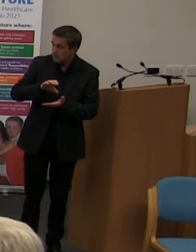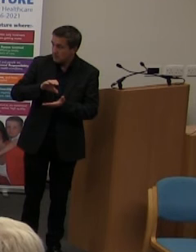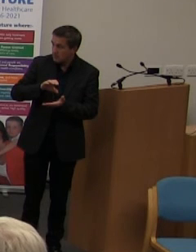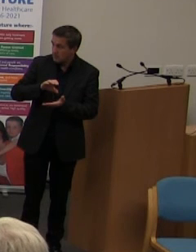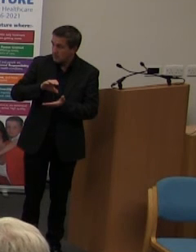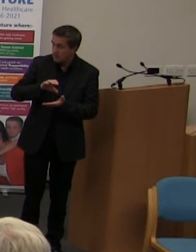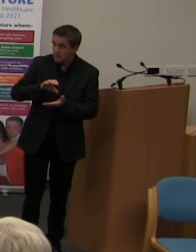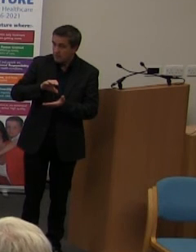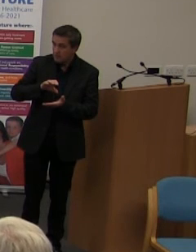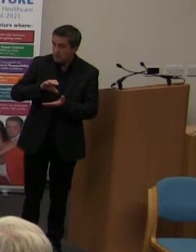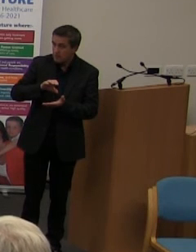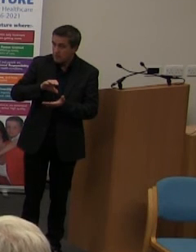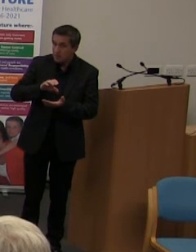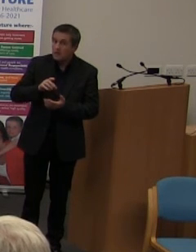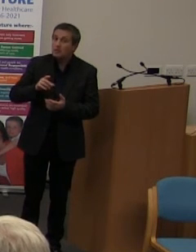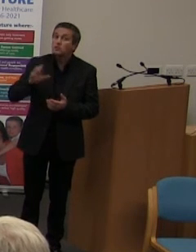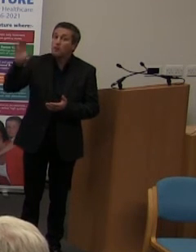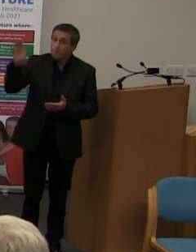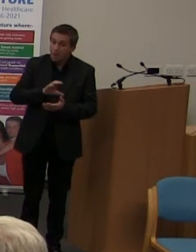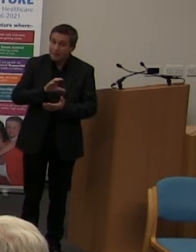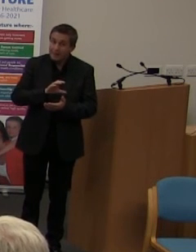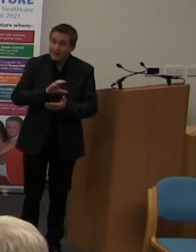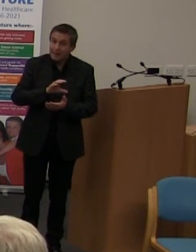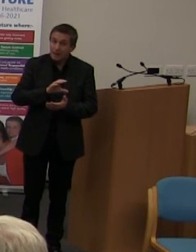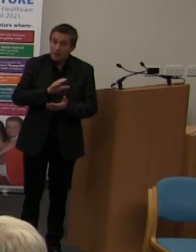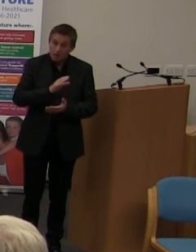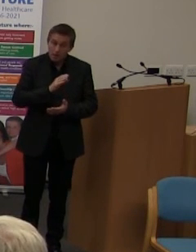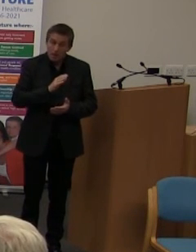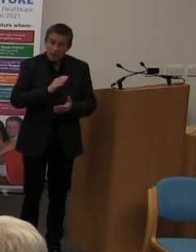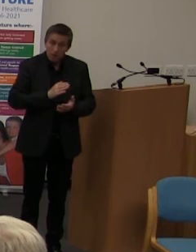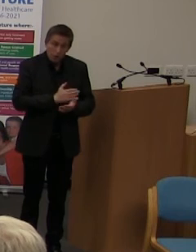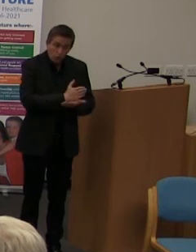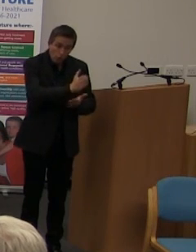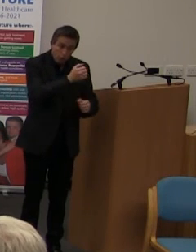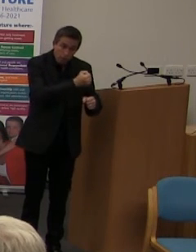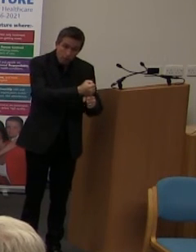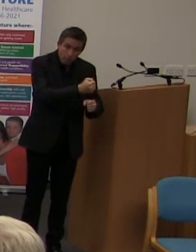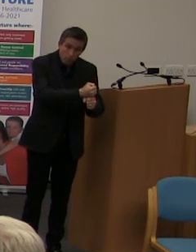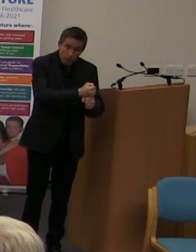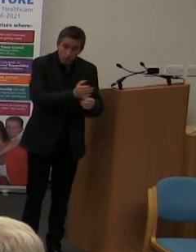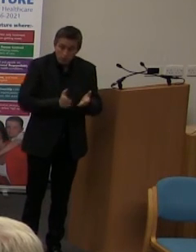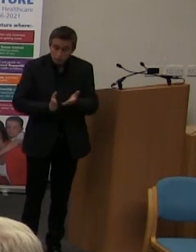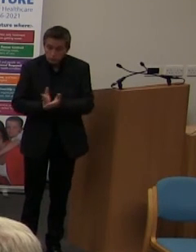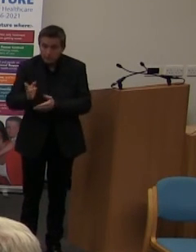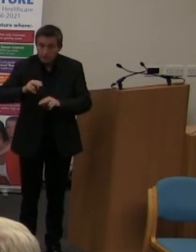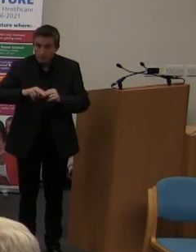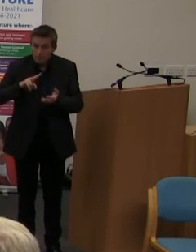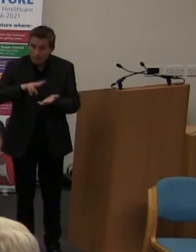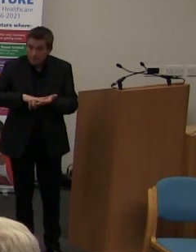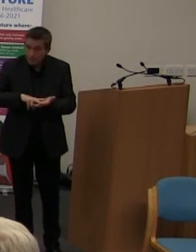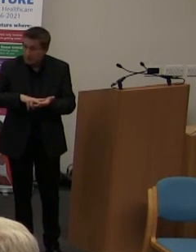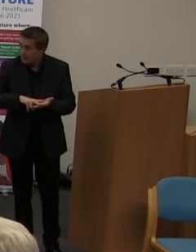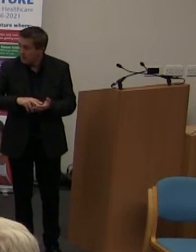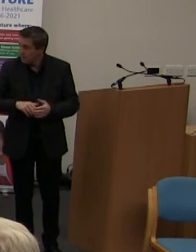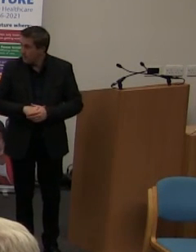I just wanted to know if it came to Scotland into the government, or whether it comes straight into the